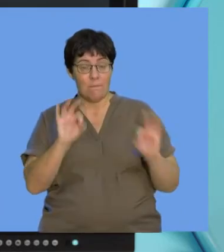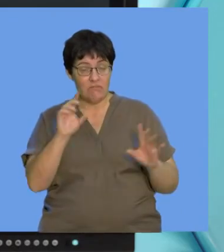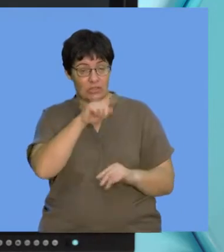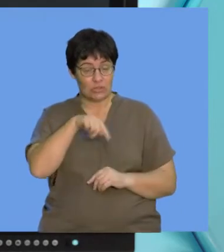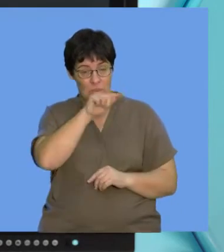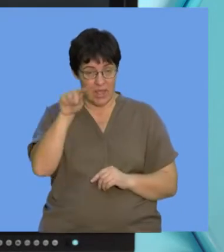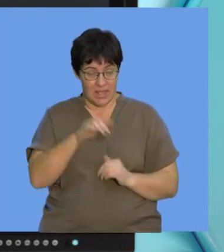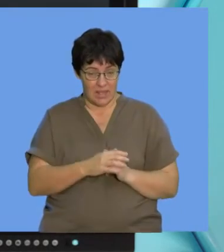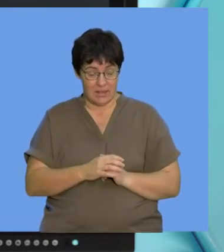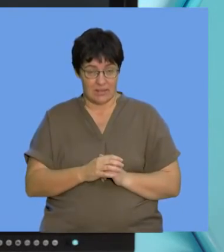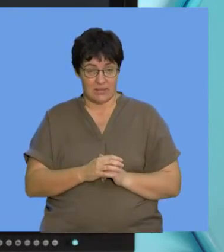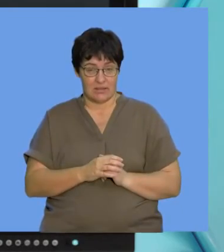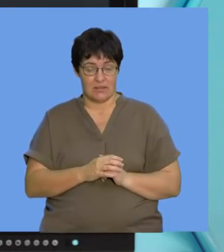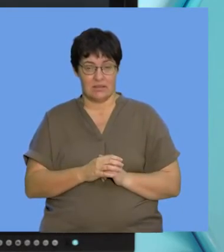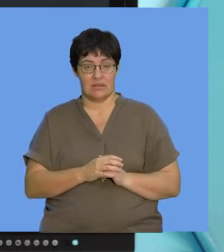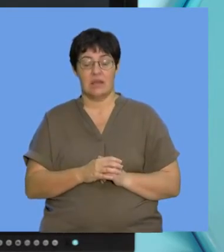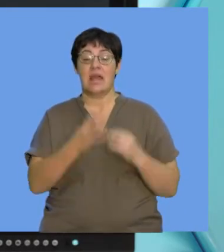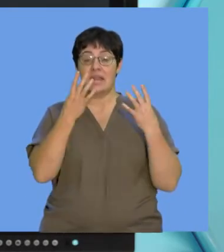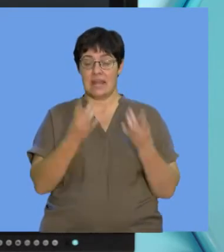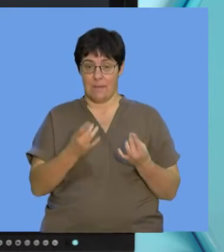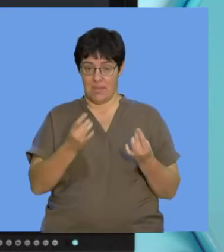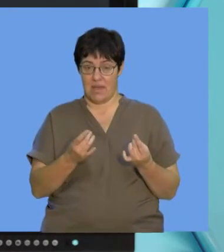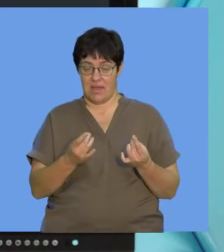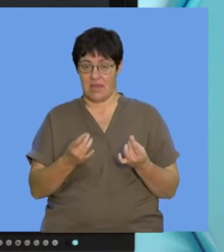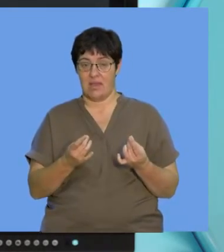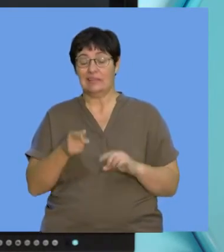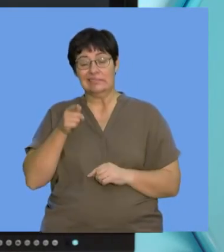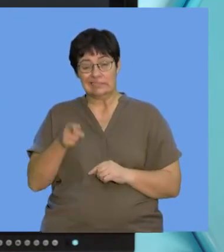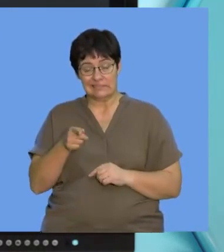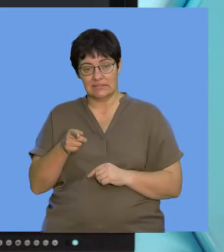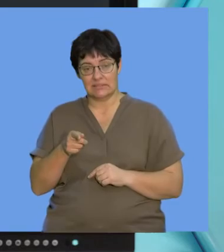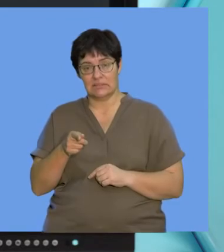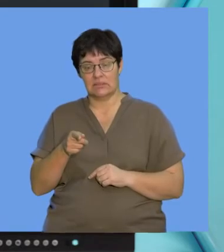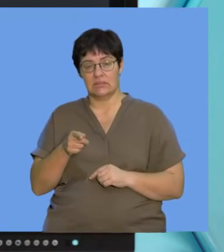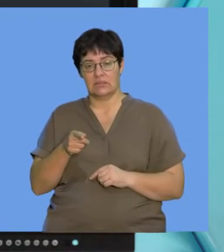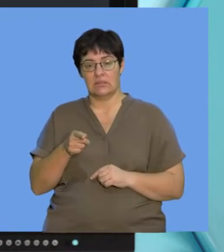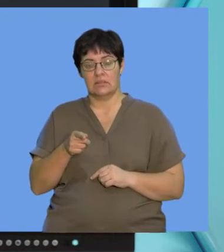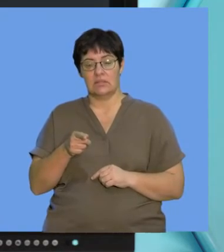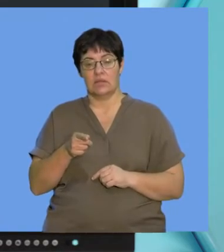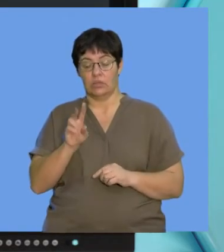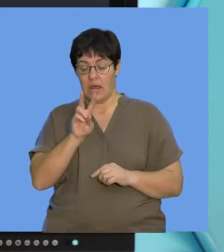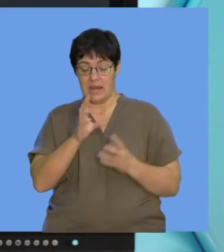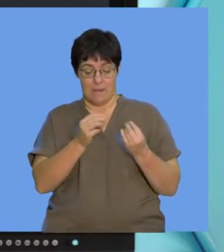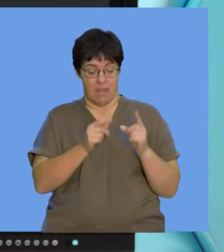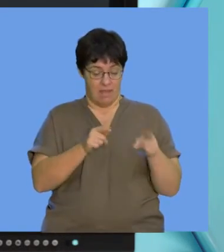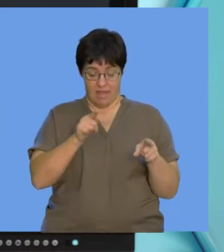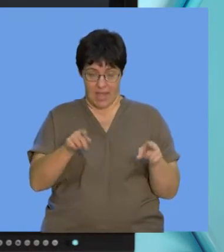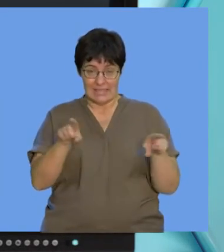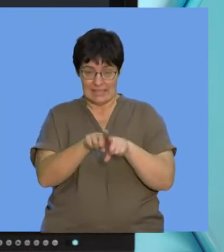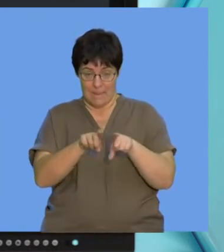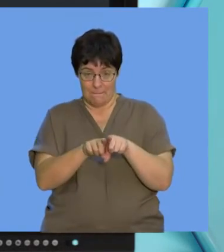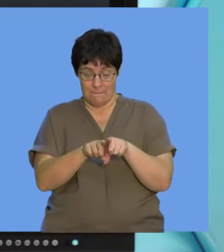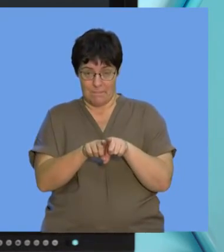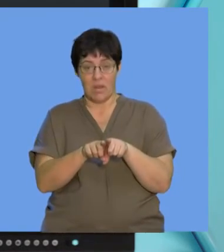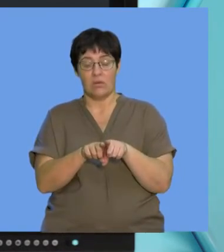the actual definition is, it is a number such that I can multiply two numbers that are the same to get